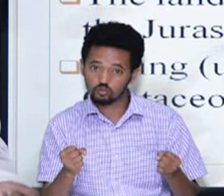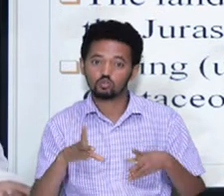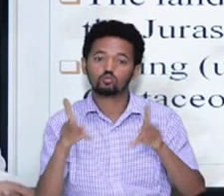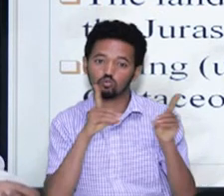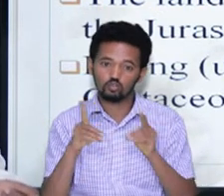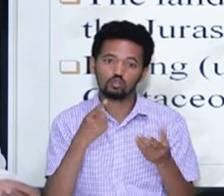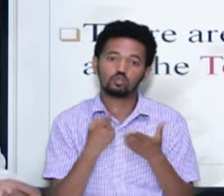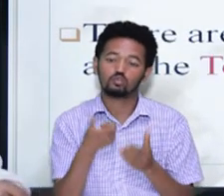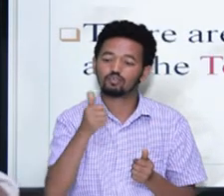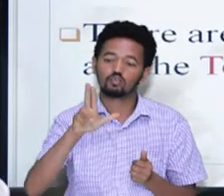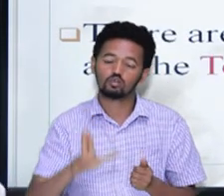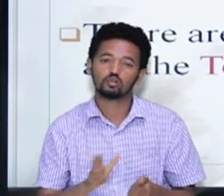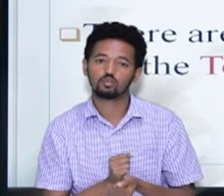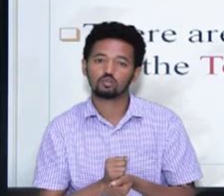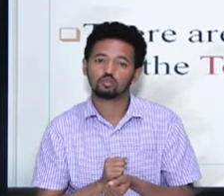era.